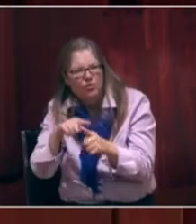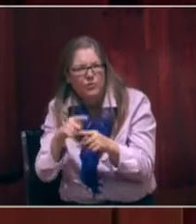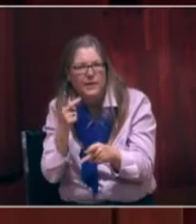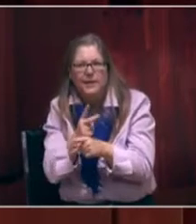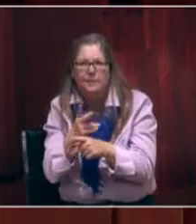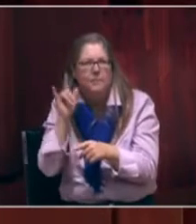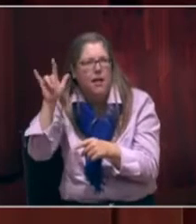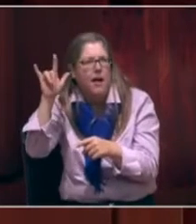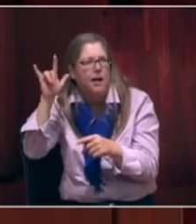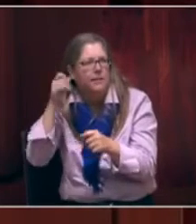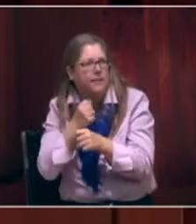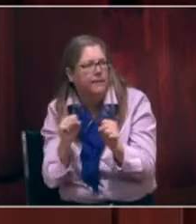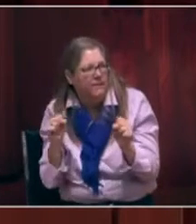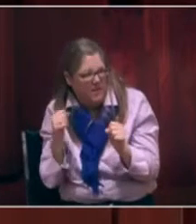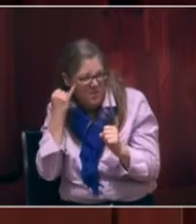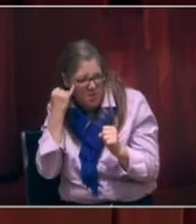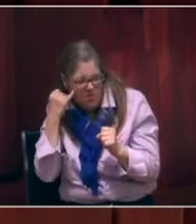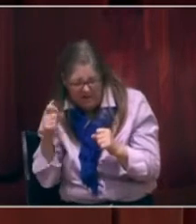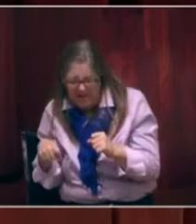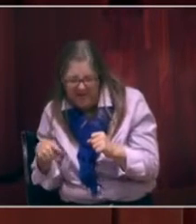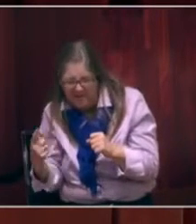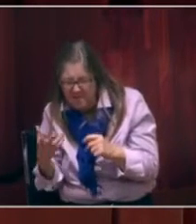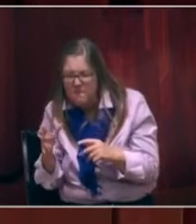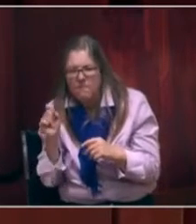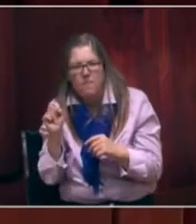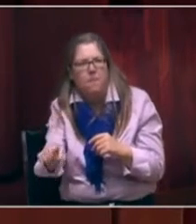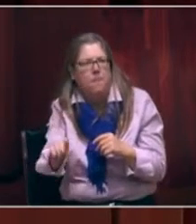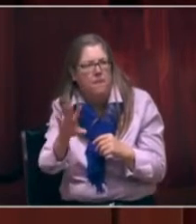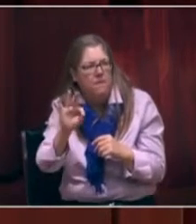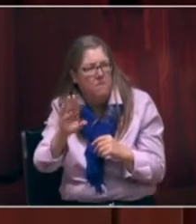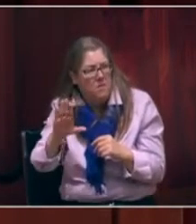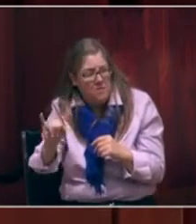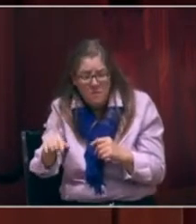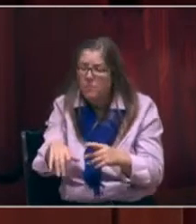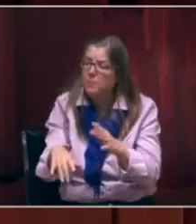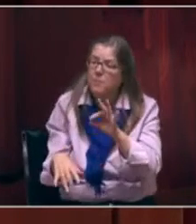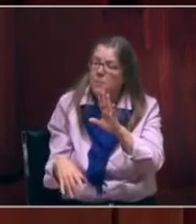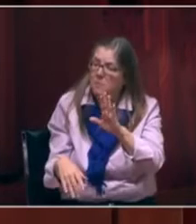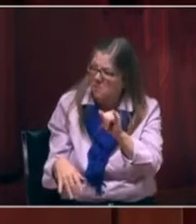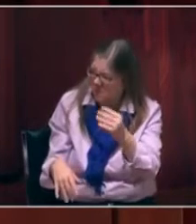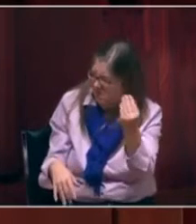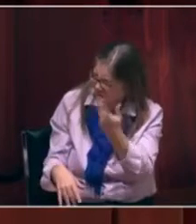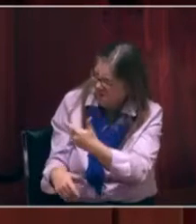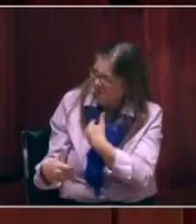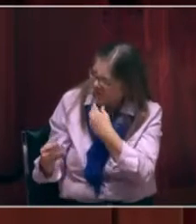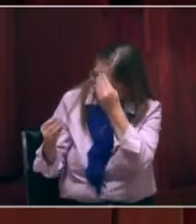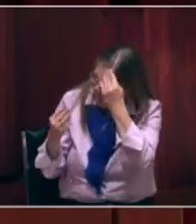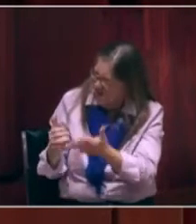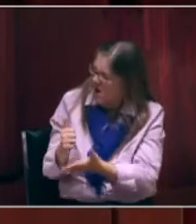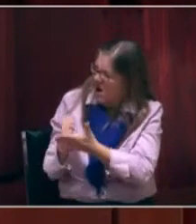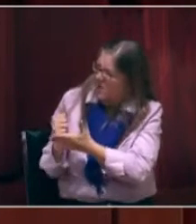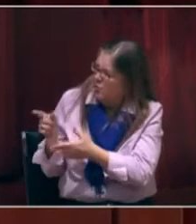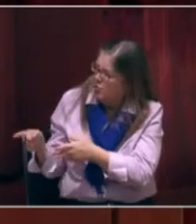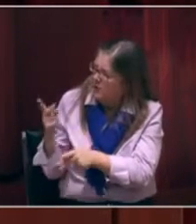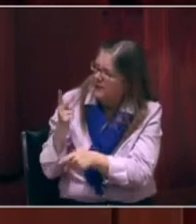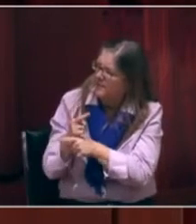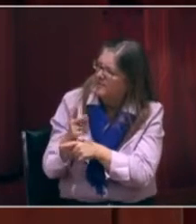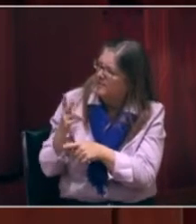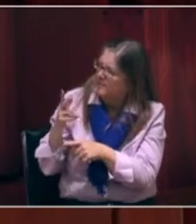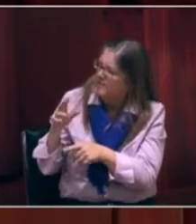air. So, of course, they would ask the FBI, or the FBI would say, hey, we have some information that may be valuable to keeping planes and,